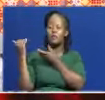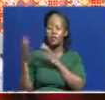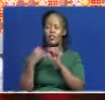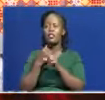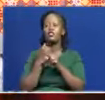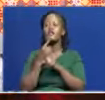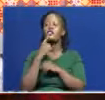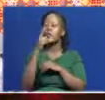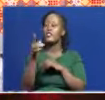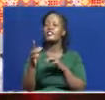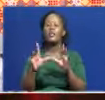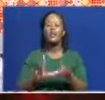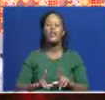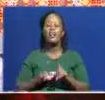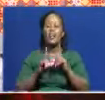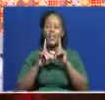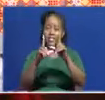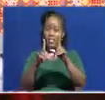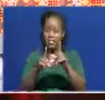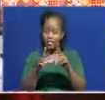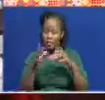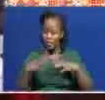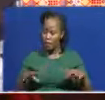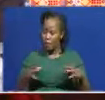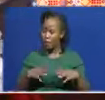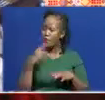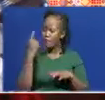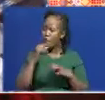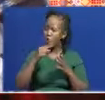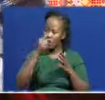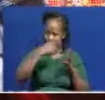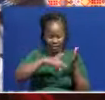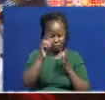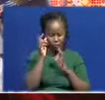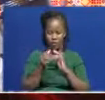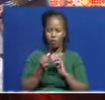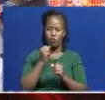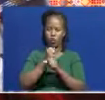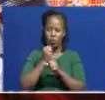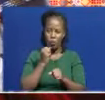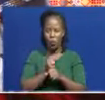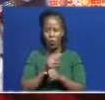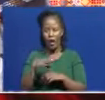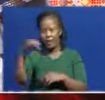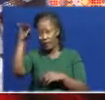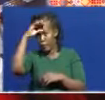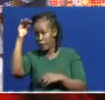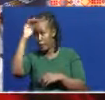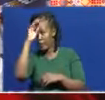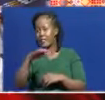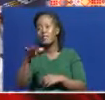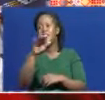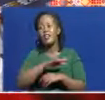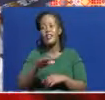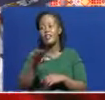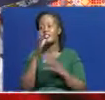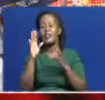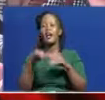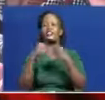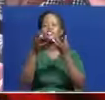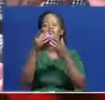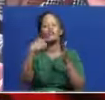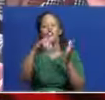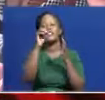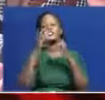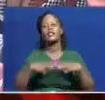for persons who can legitimately operate bars are given to the correct